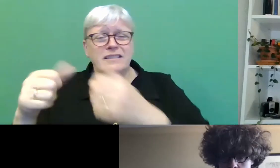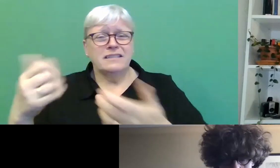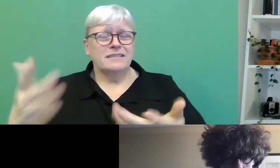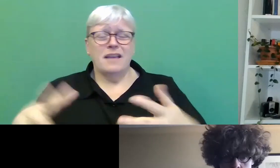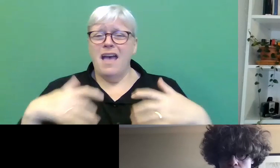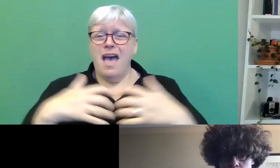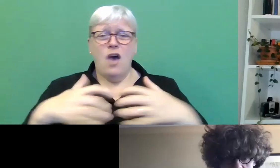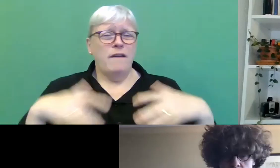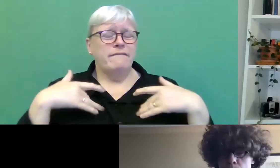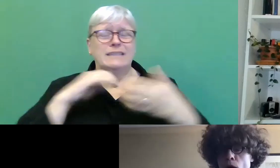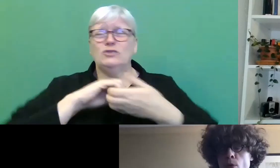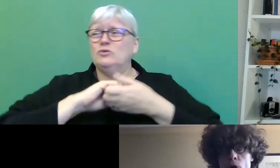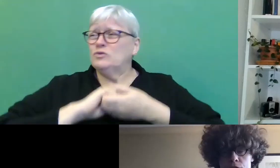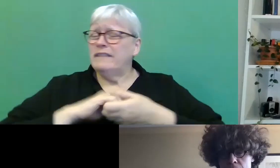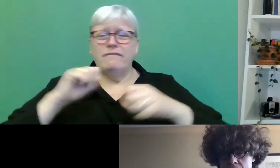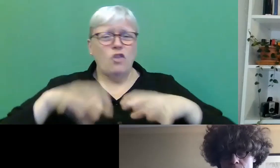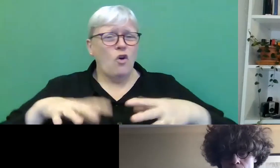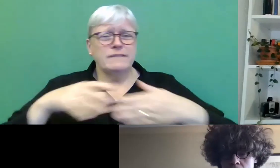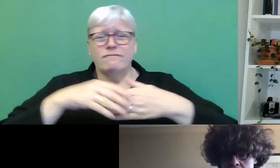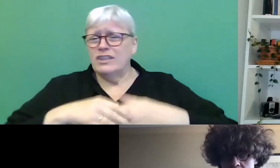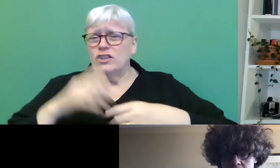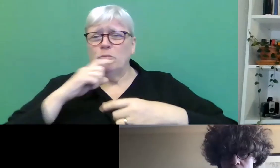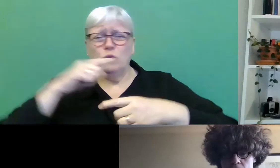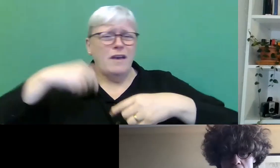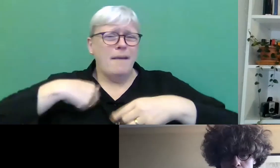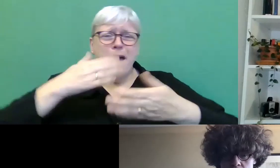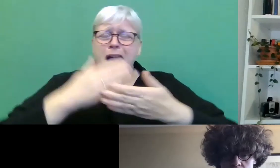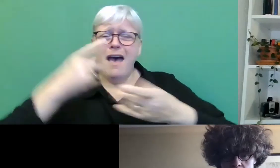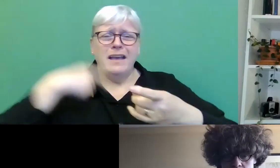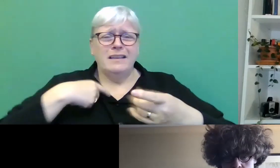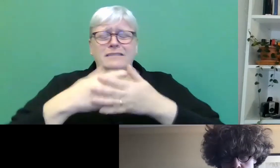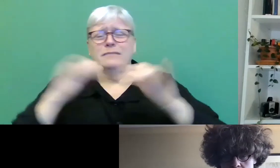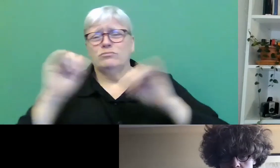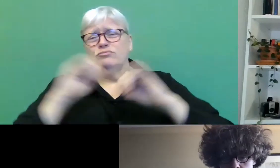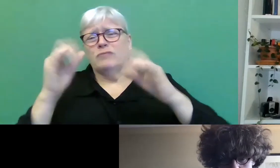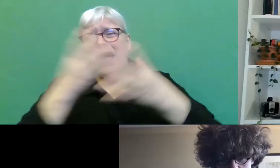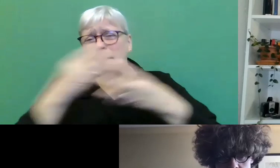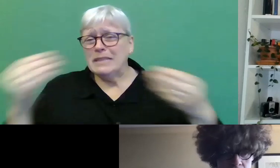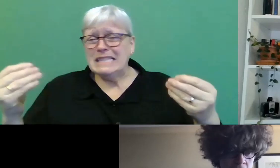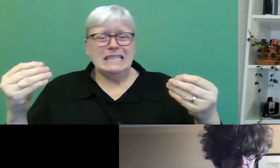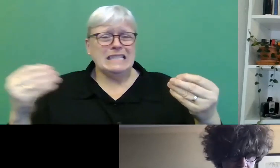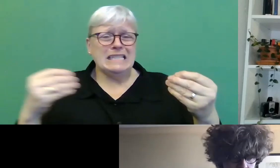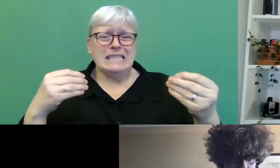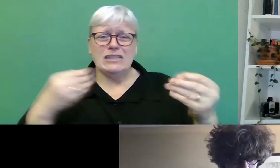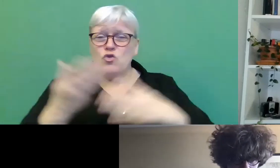grief, about loss, about friendship, who I was in this sort of cataclysmic absence that had just ravaged through my life.